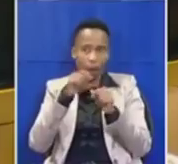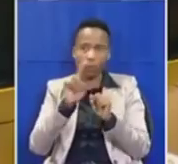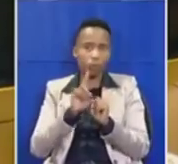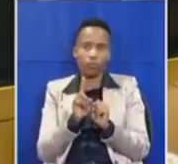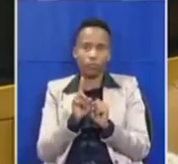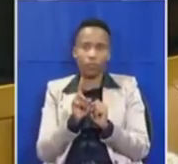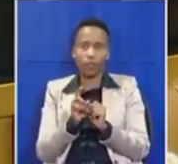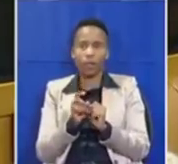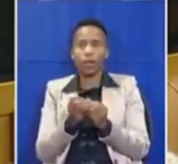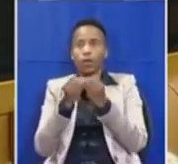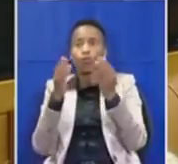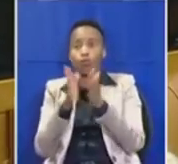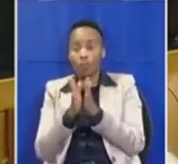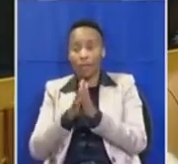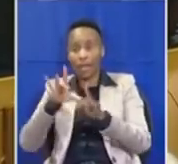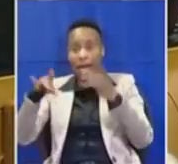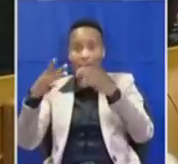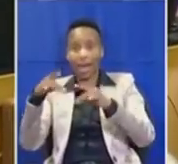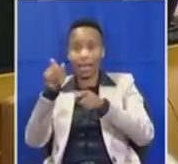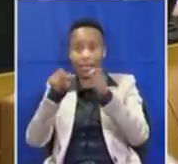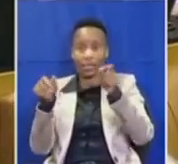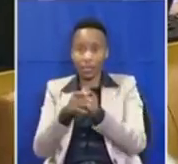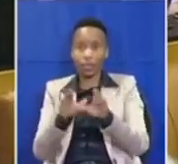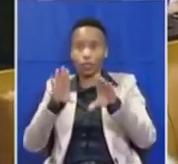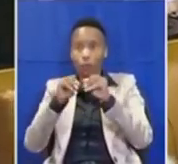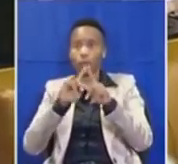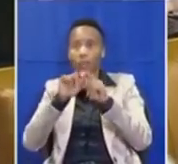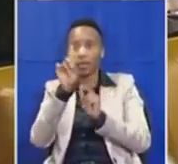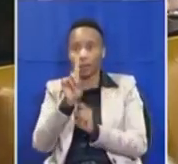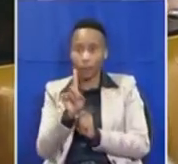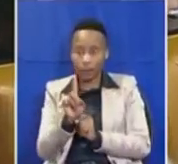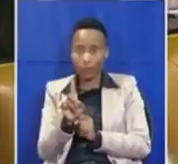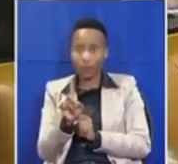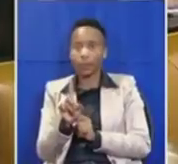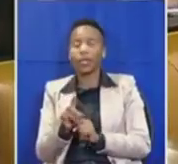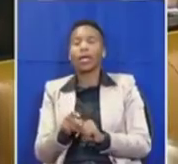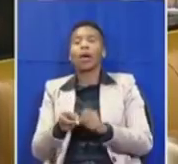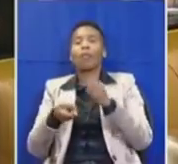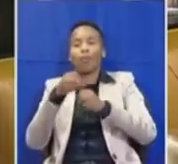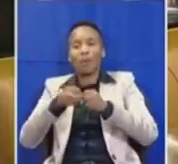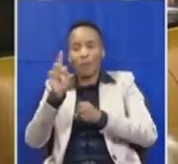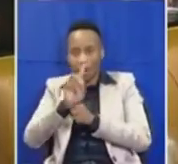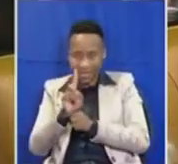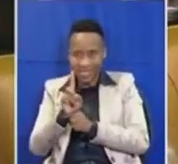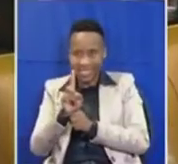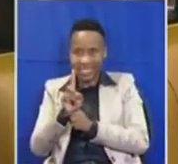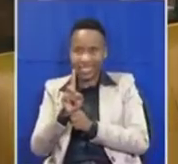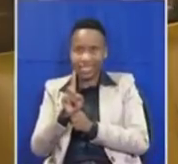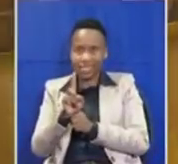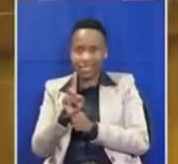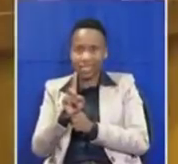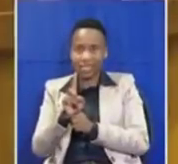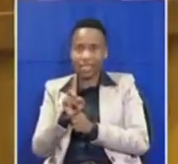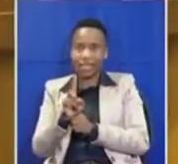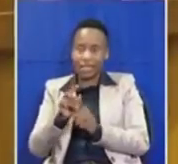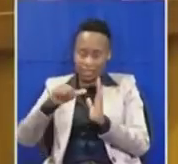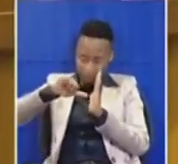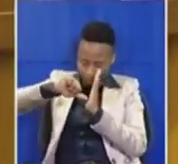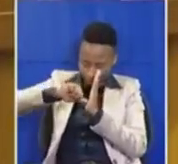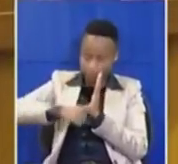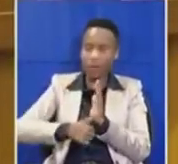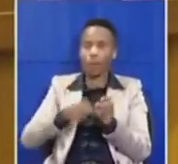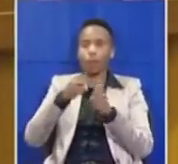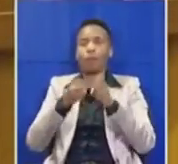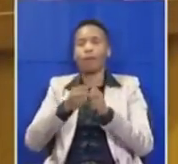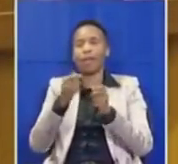stopped speaking about, is what is the real problem? What is the core of our problems with our recession,